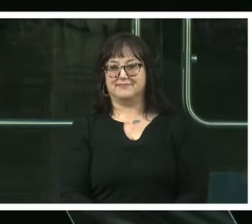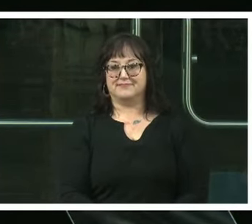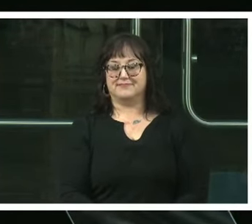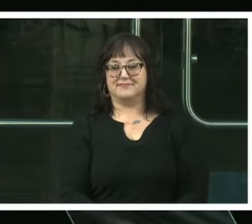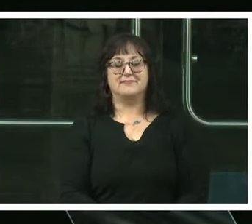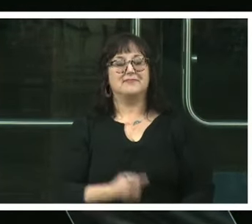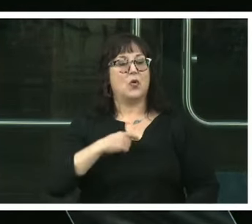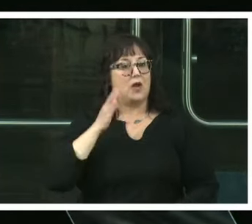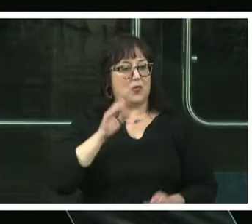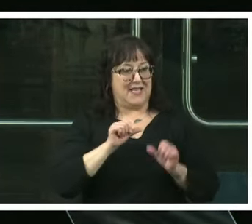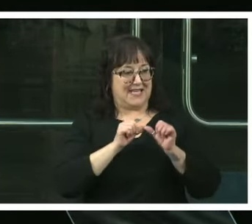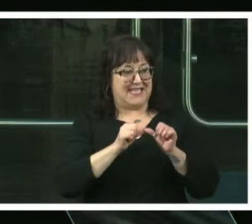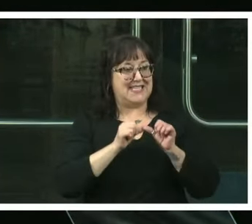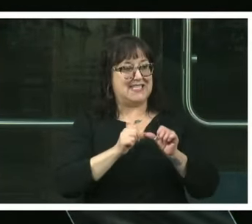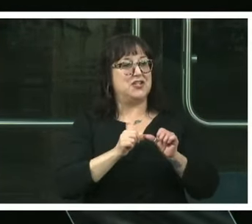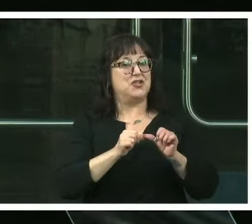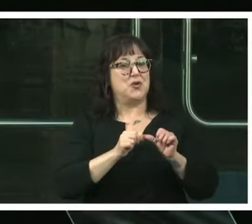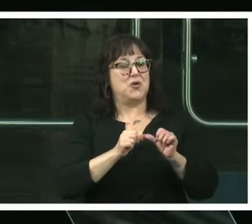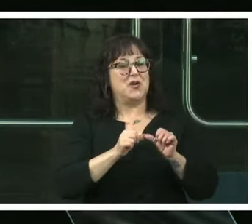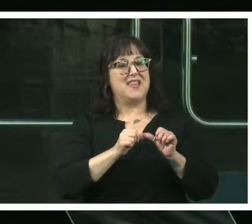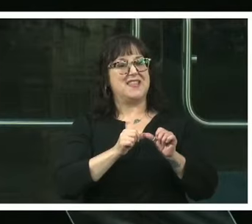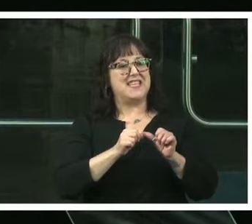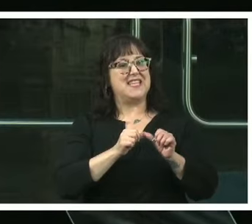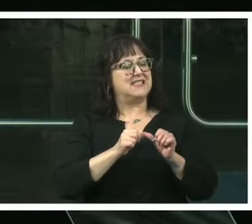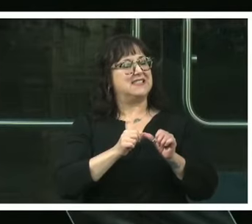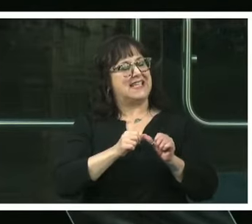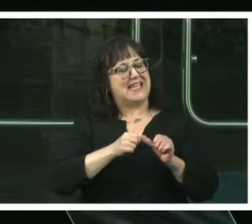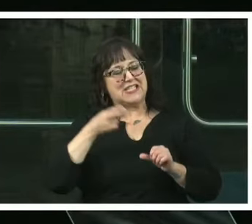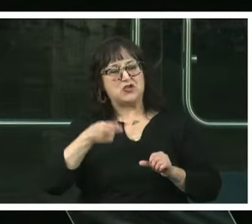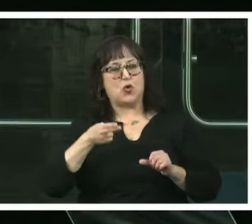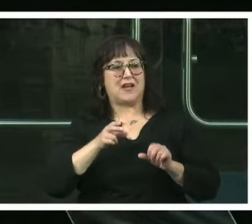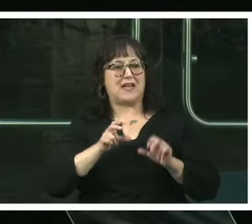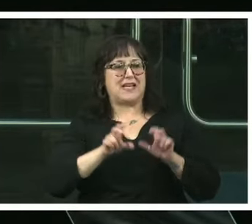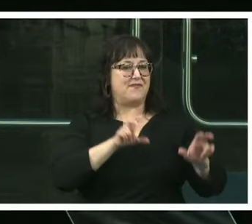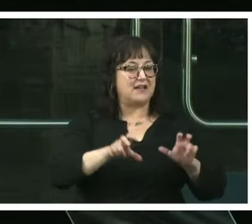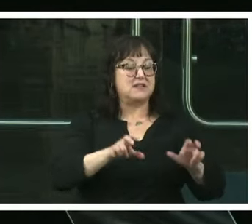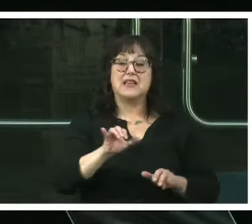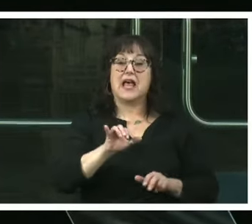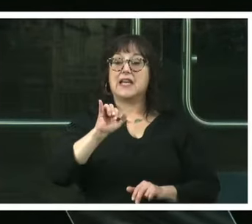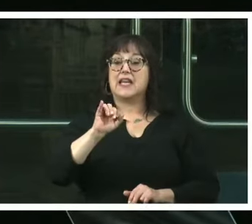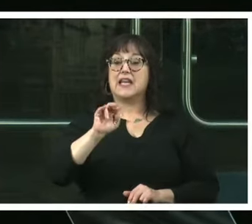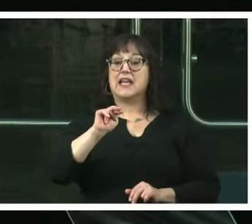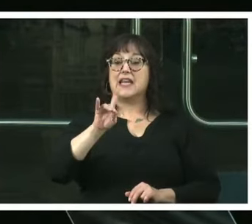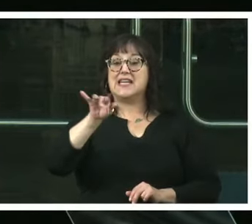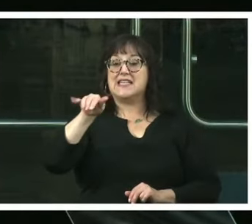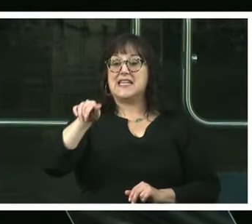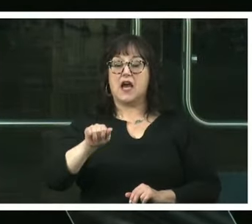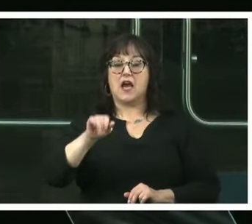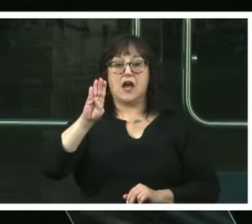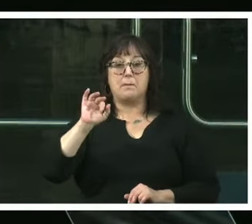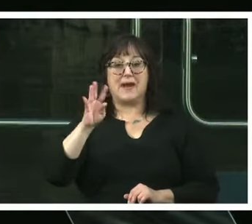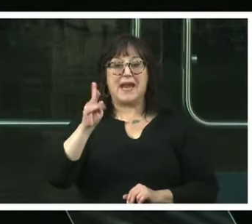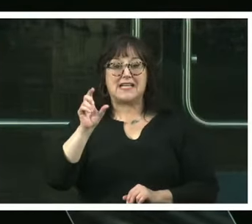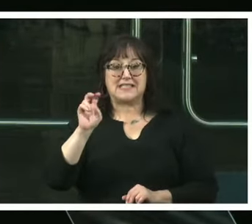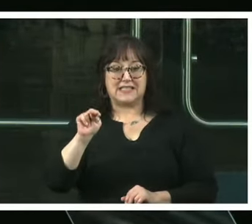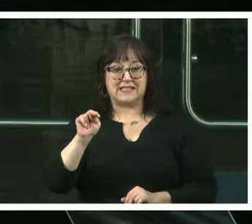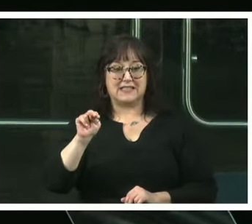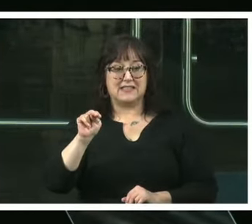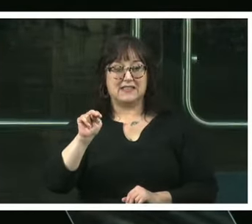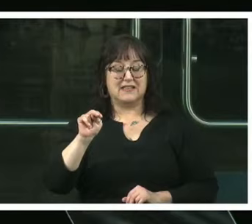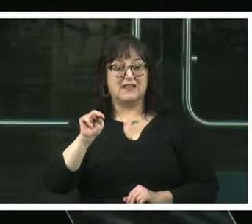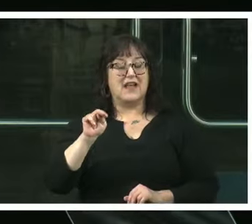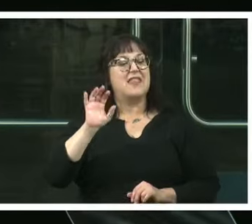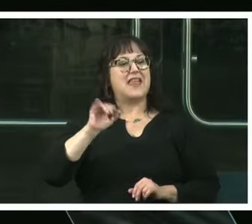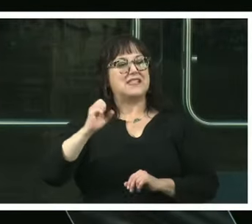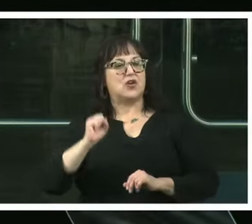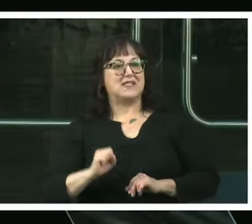We'll continue these historic investments in our parks, like India Basin, which will transform our southern